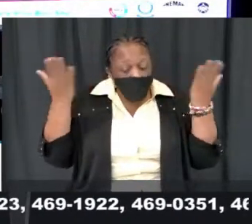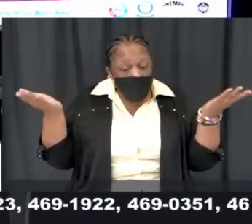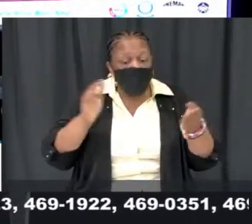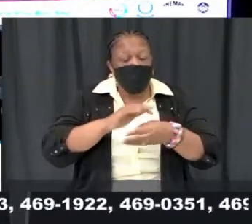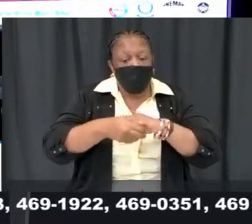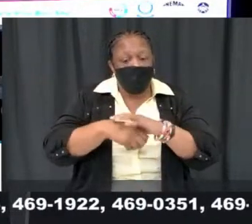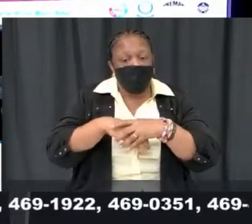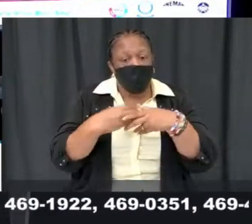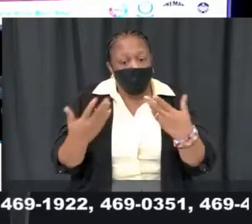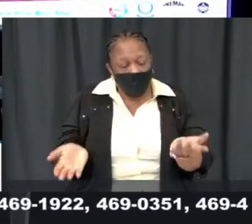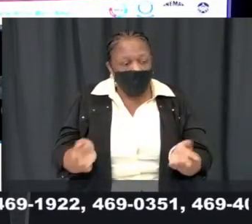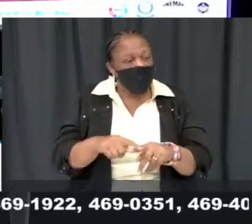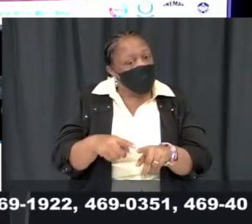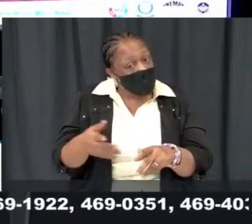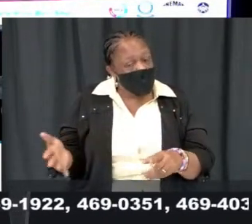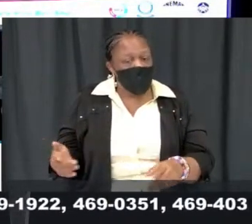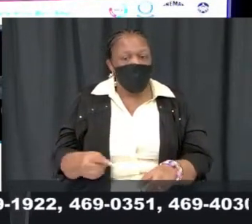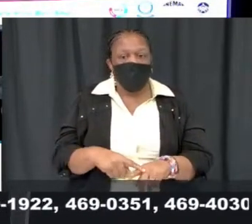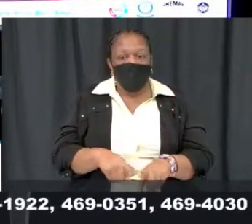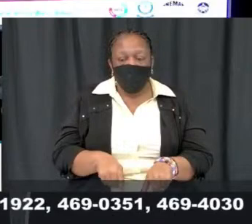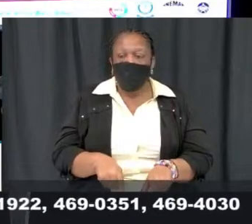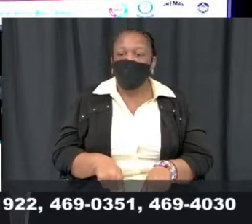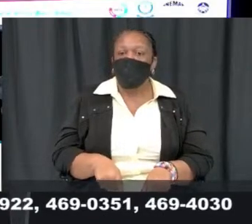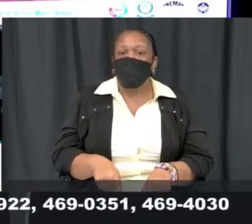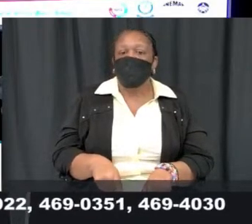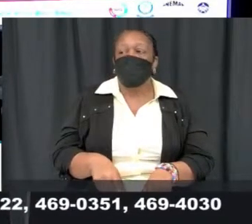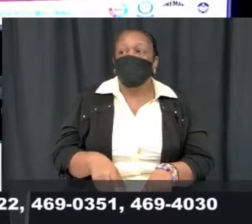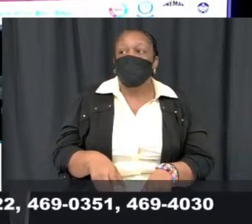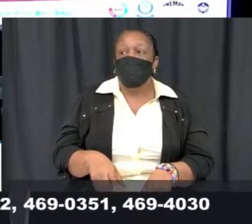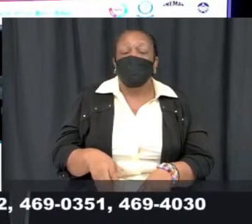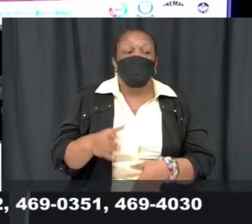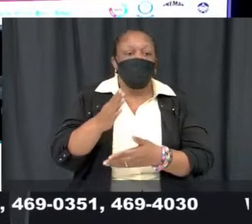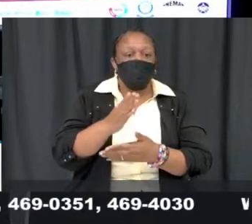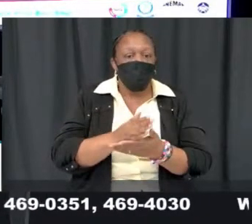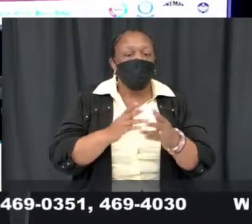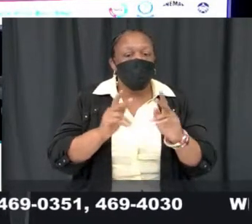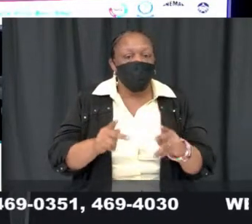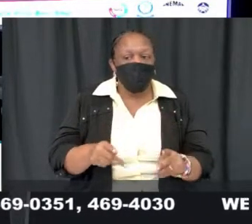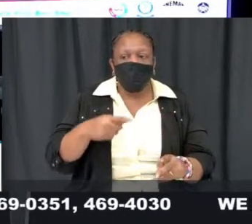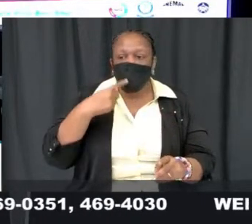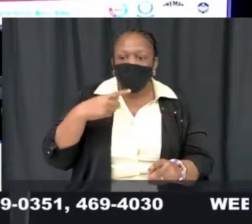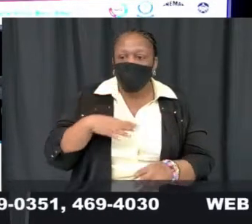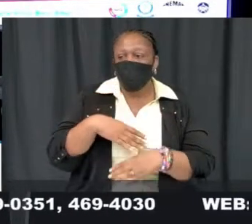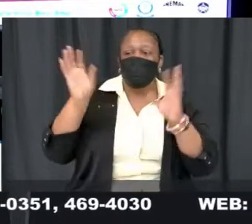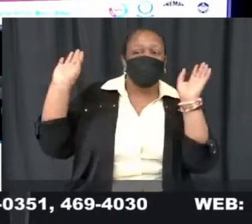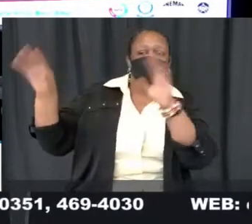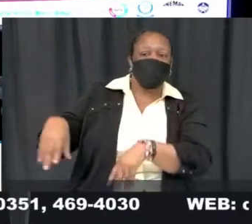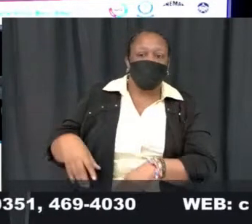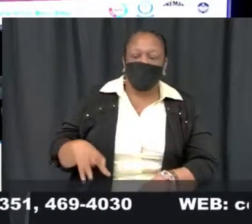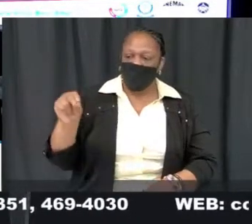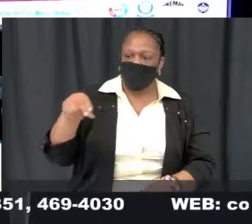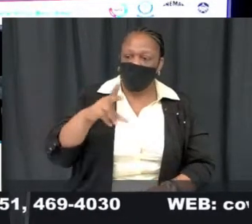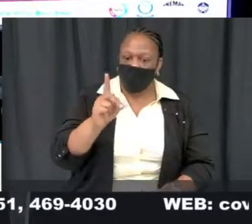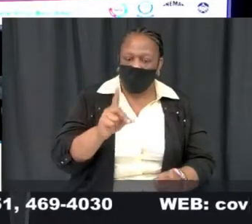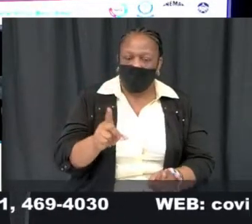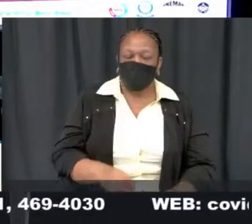one thing. But what is even more alarming is to have people believing